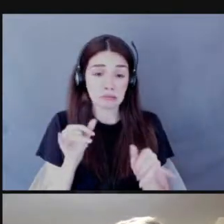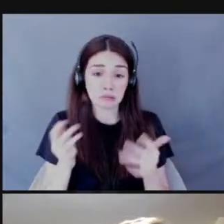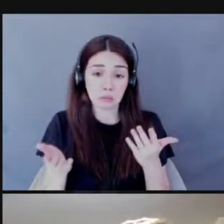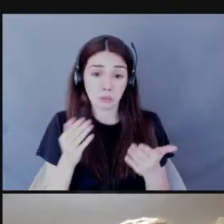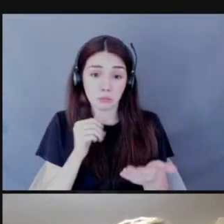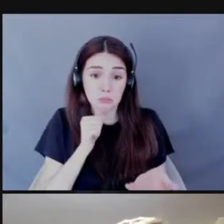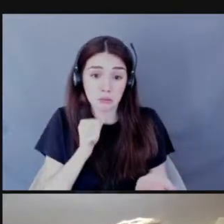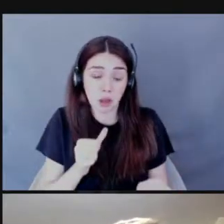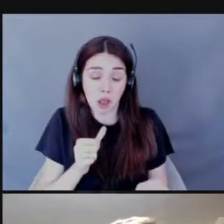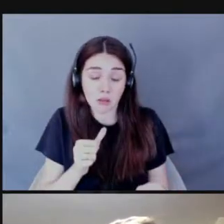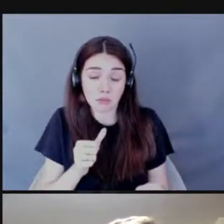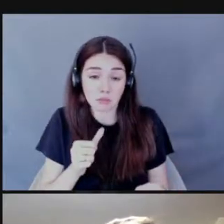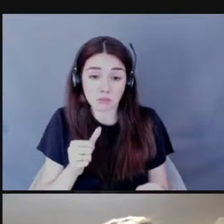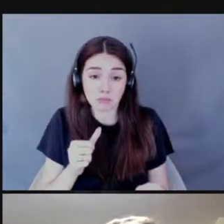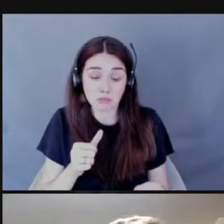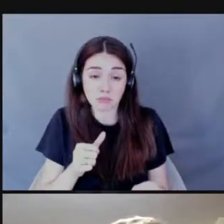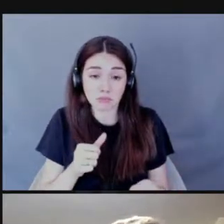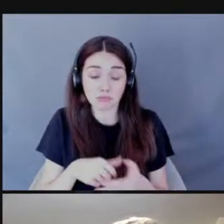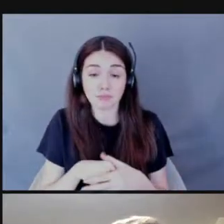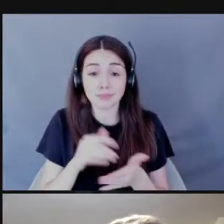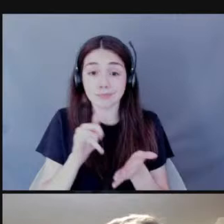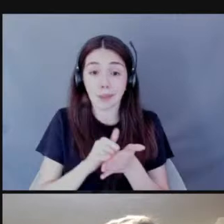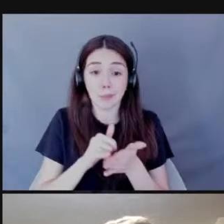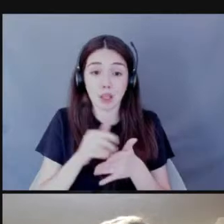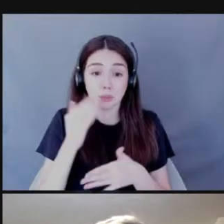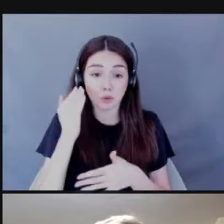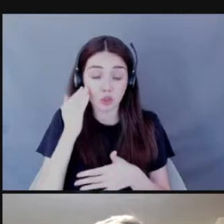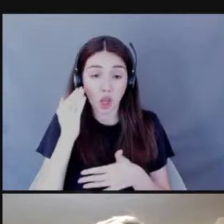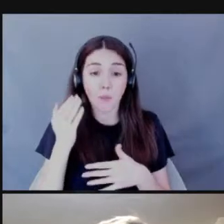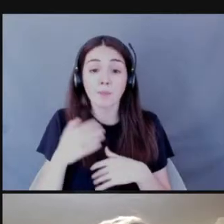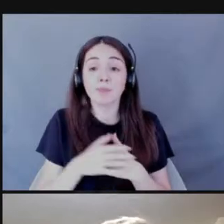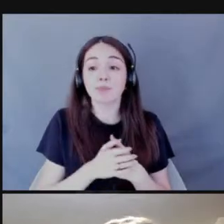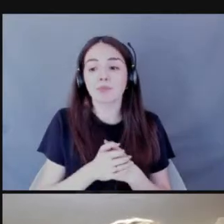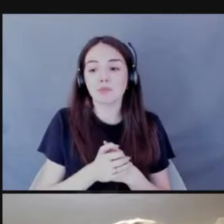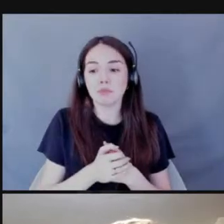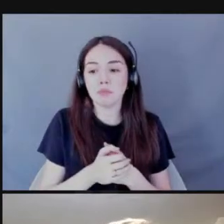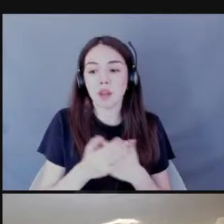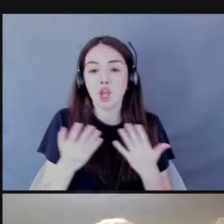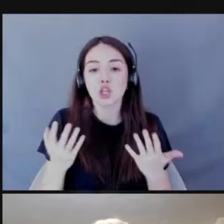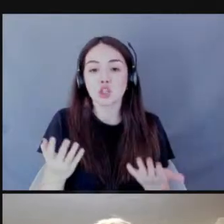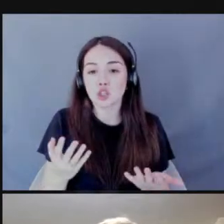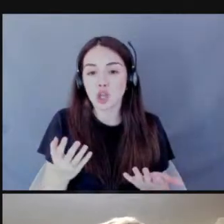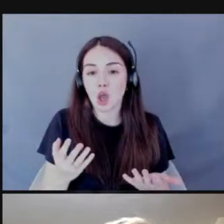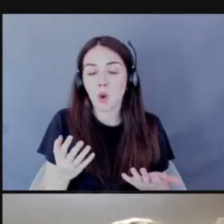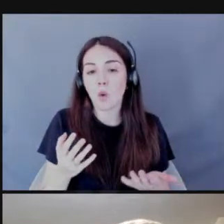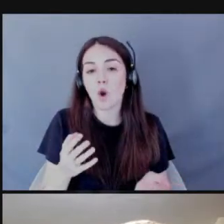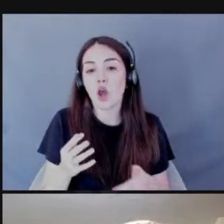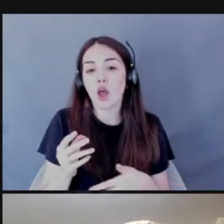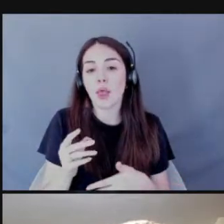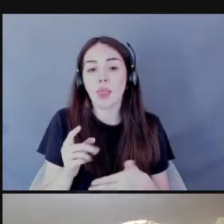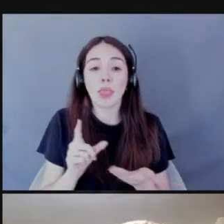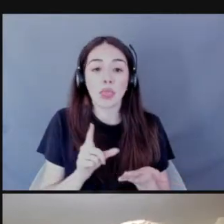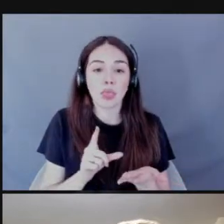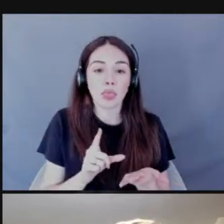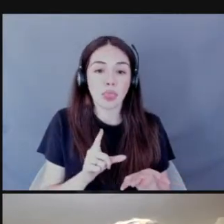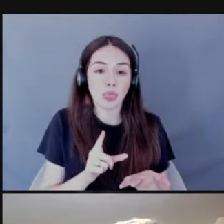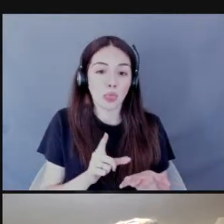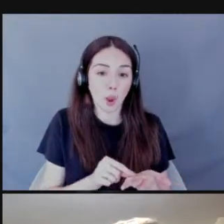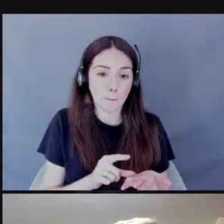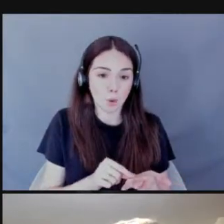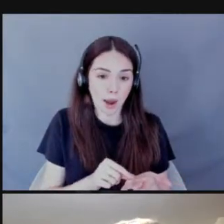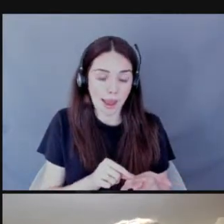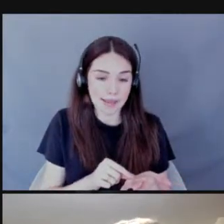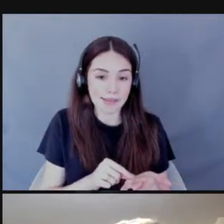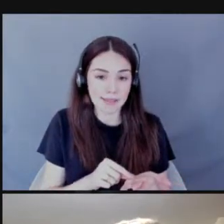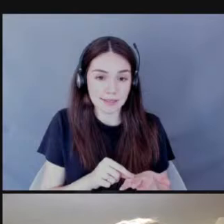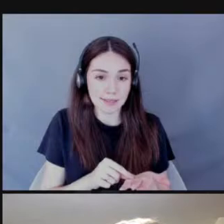So what the press kind of did through the Trudy Guthrie sighting and some others that we'll touch on